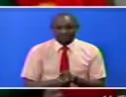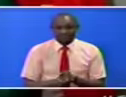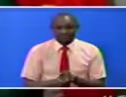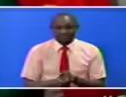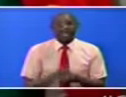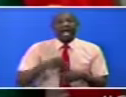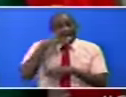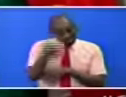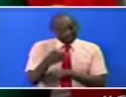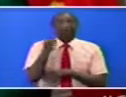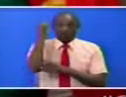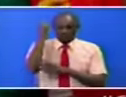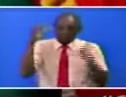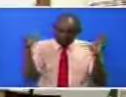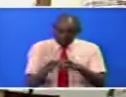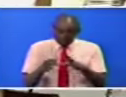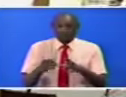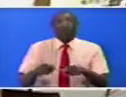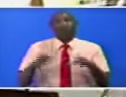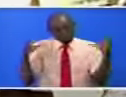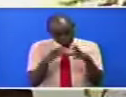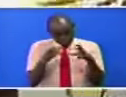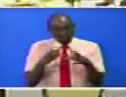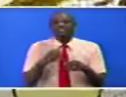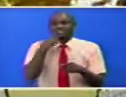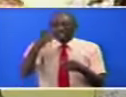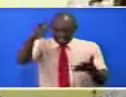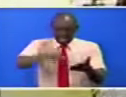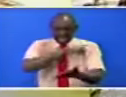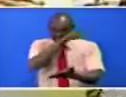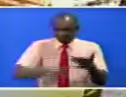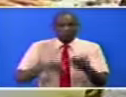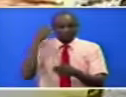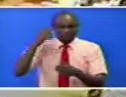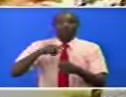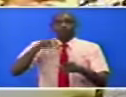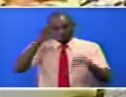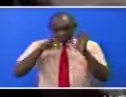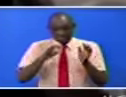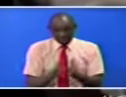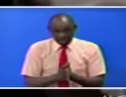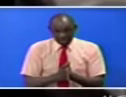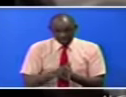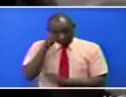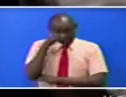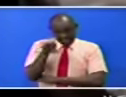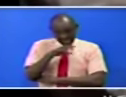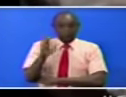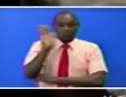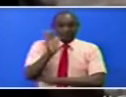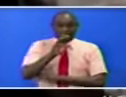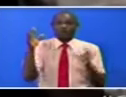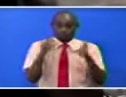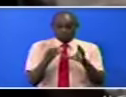After the political party's disputes tribunal ordered a rerun of the gubernatorial nominations for the Wiper party in